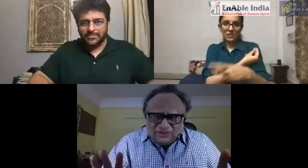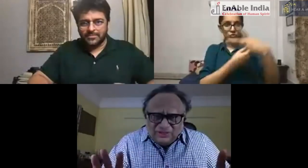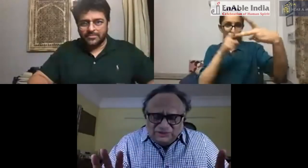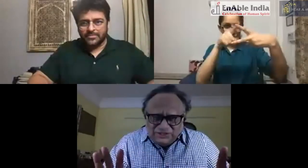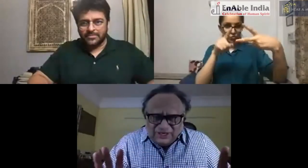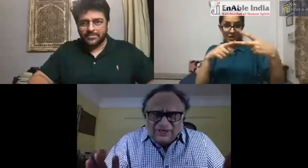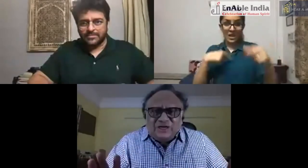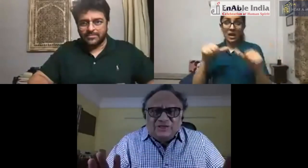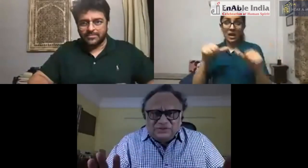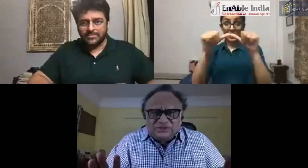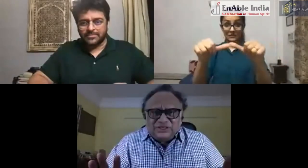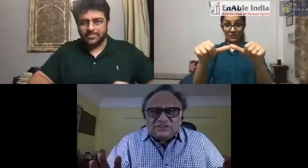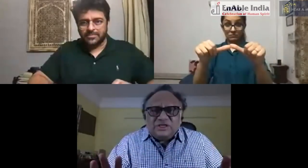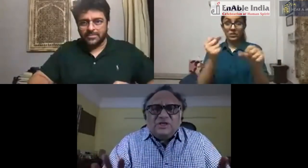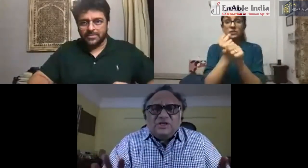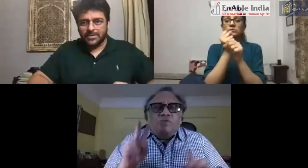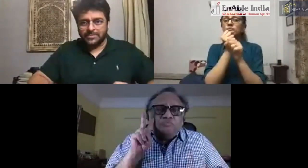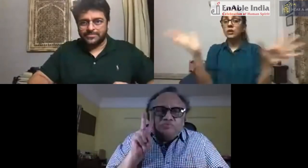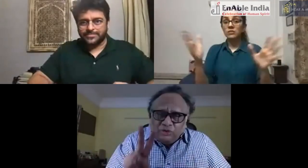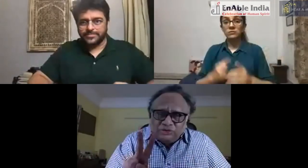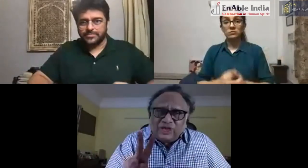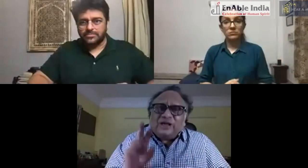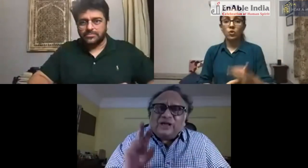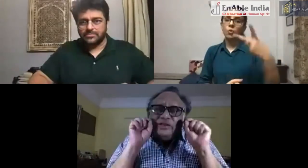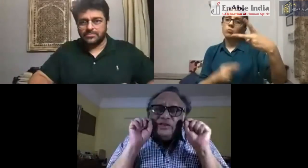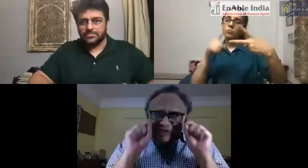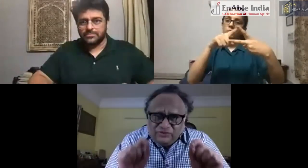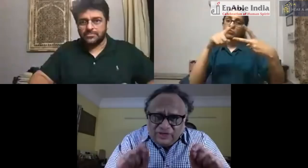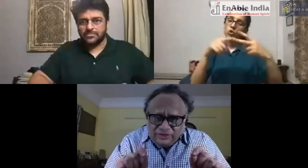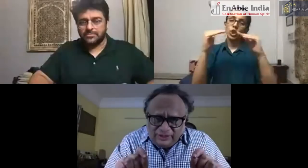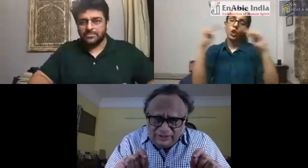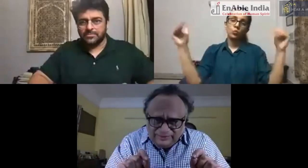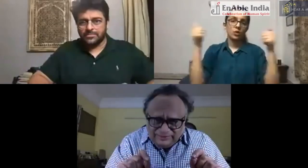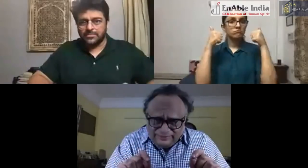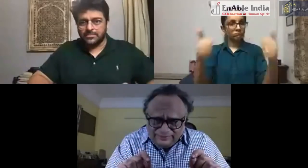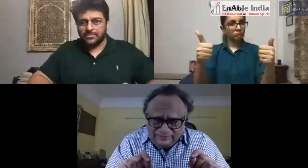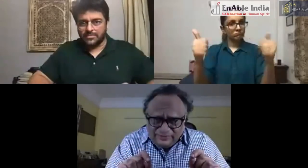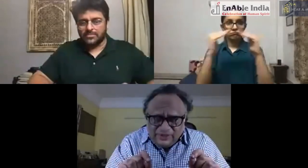for general use is both are equally good.